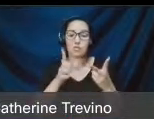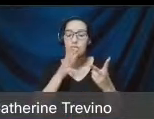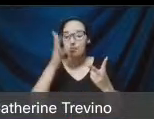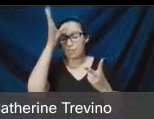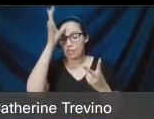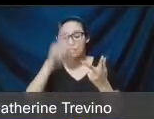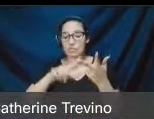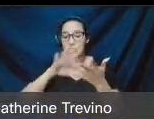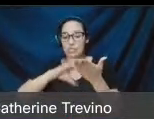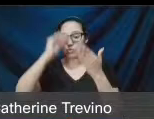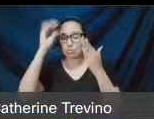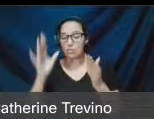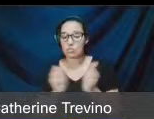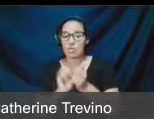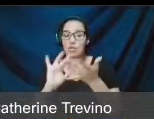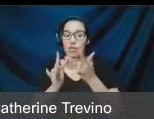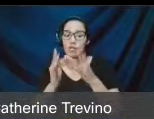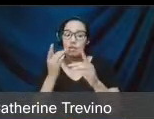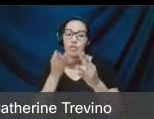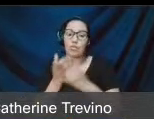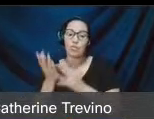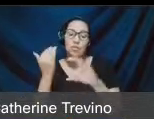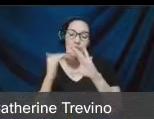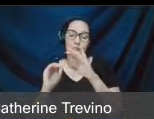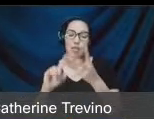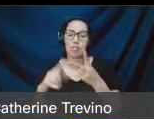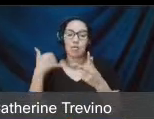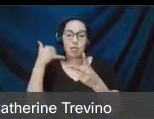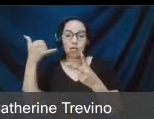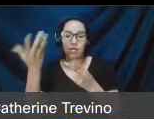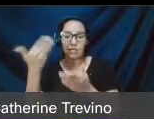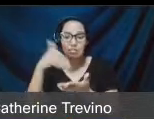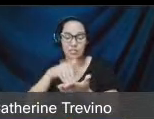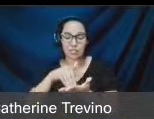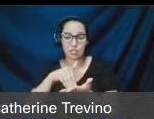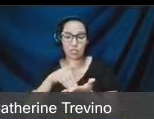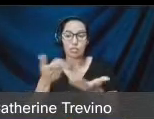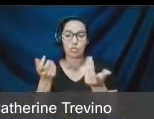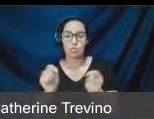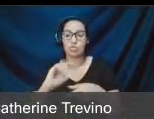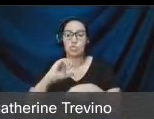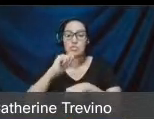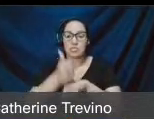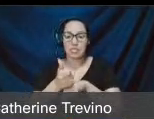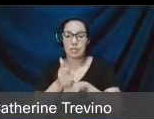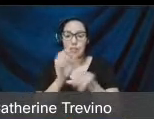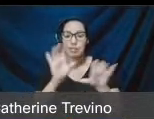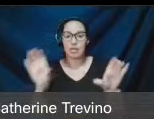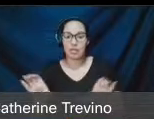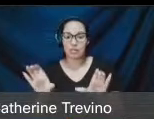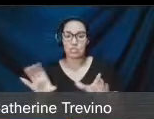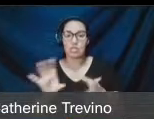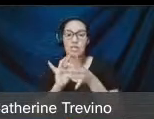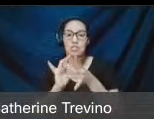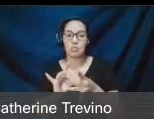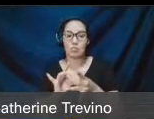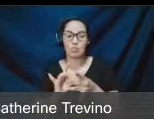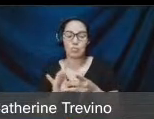our online portal, through email, our call center that we are working to put into action,